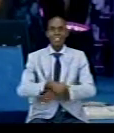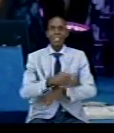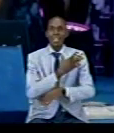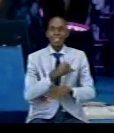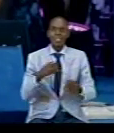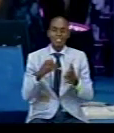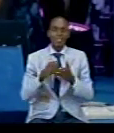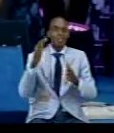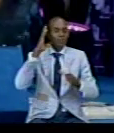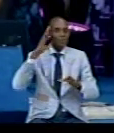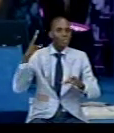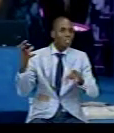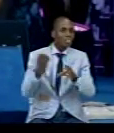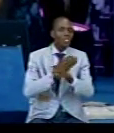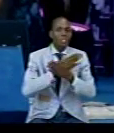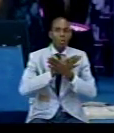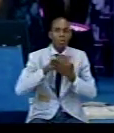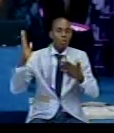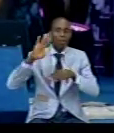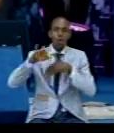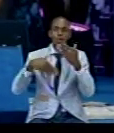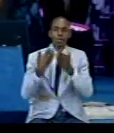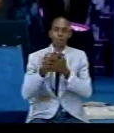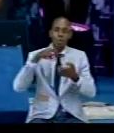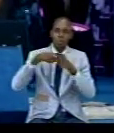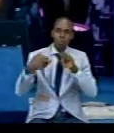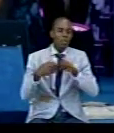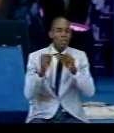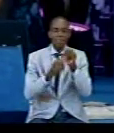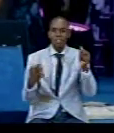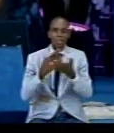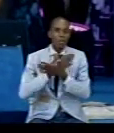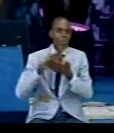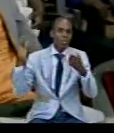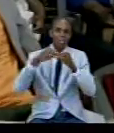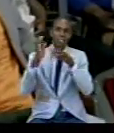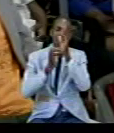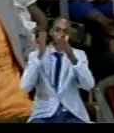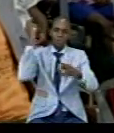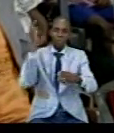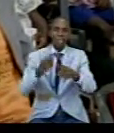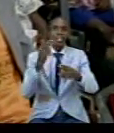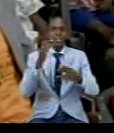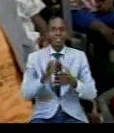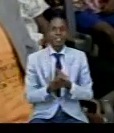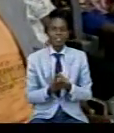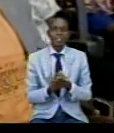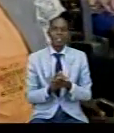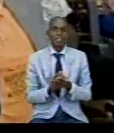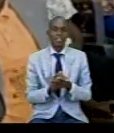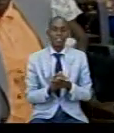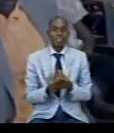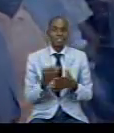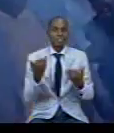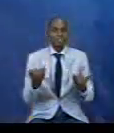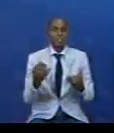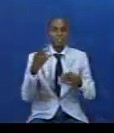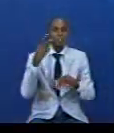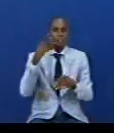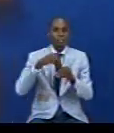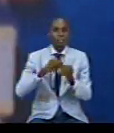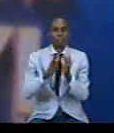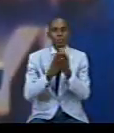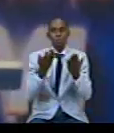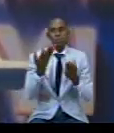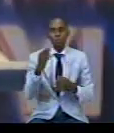all your problems, roll everything away in Jesus' name. Look at Mark chapter